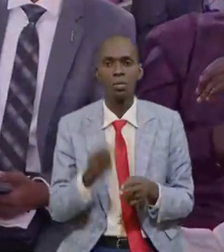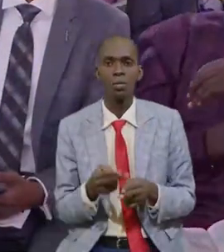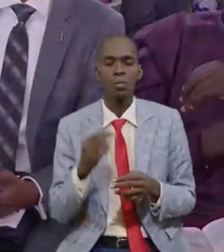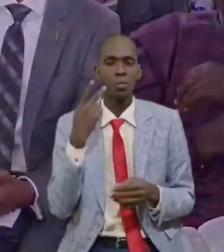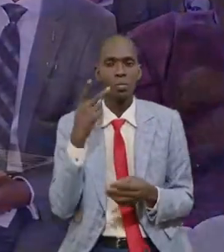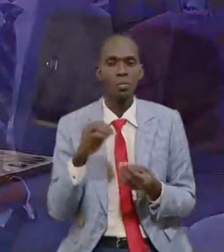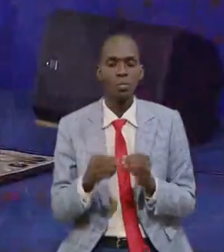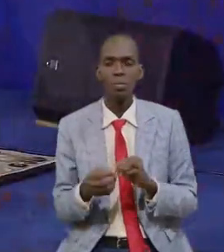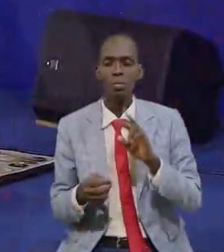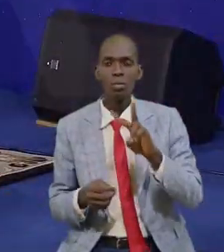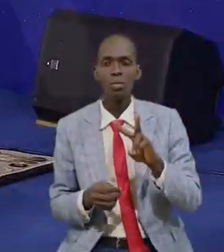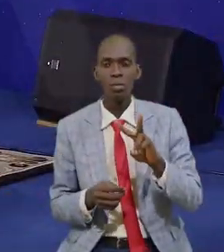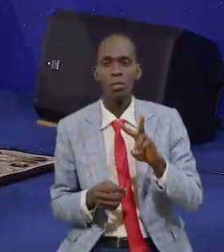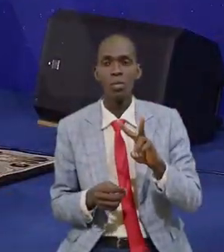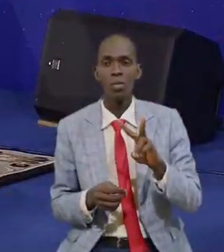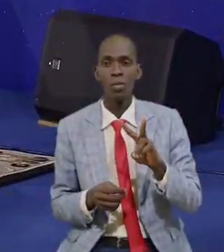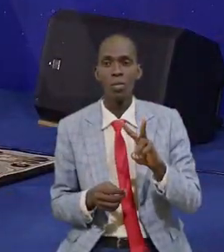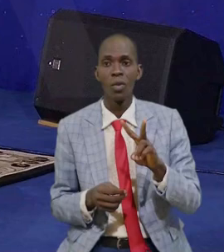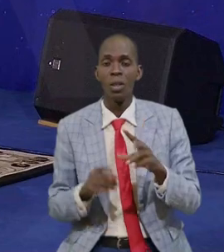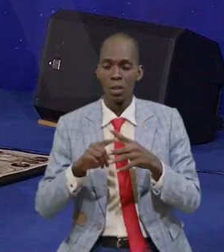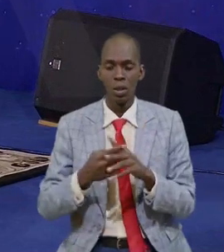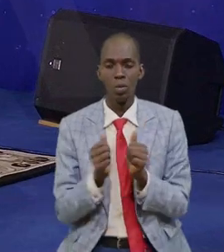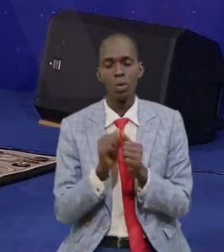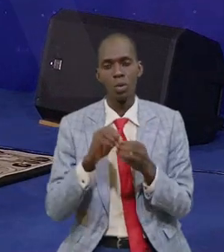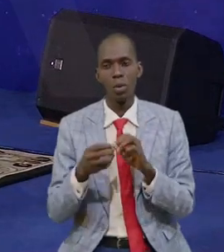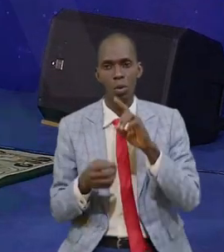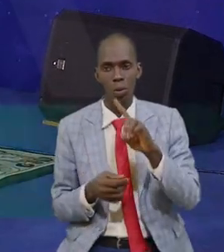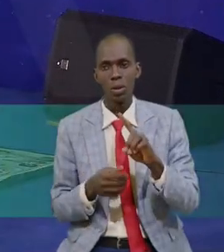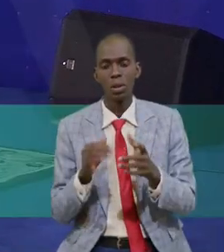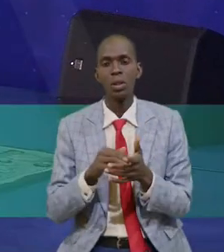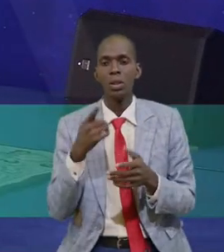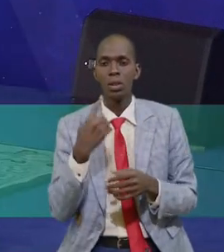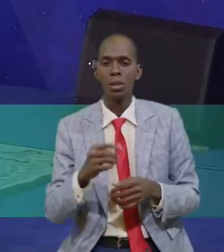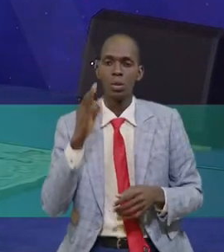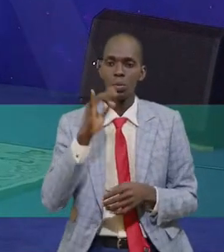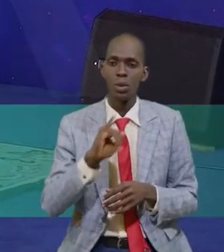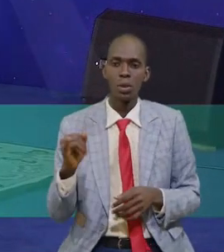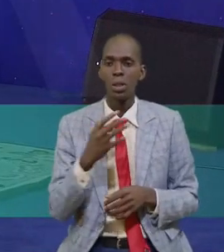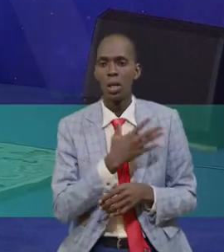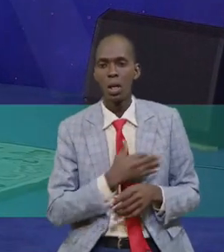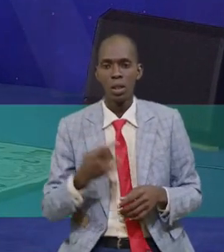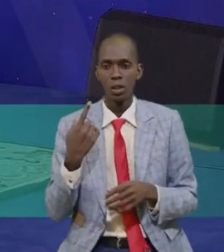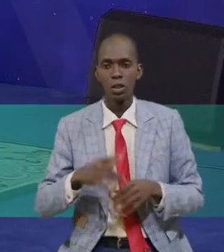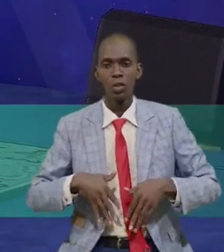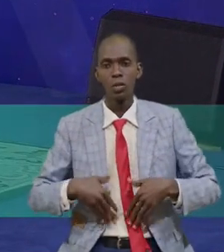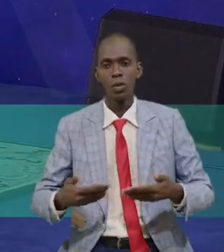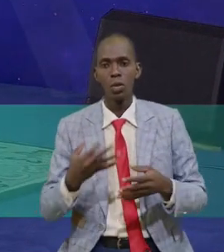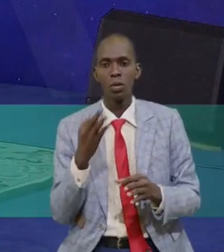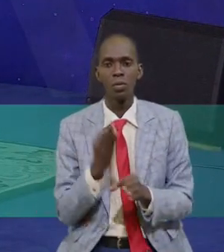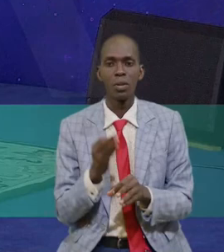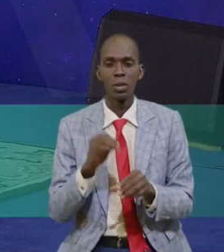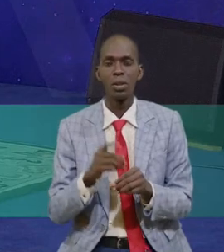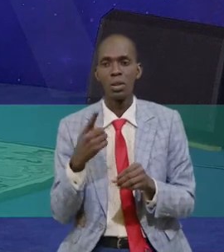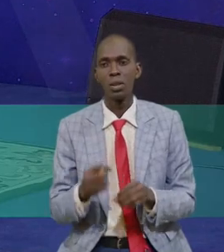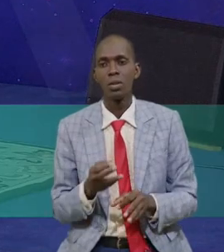number one is the preaching and the profession of faith in the faithful.